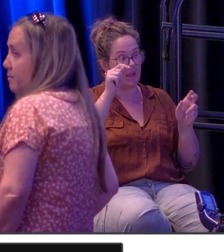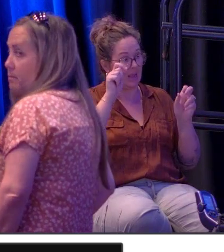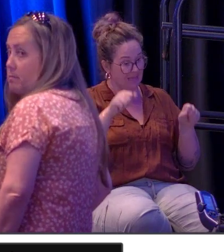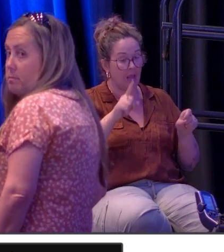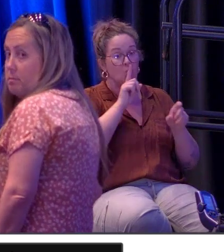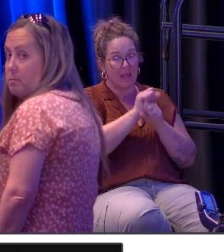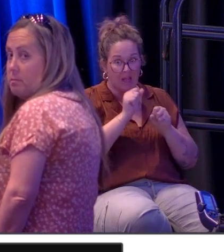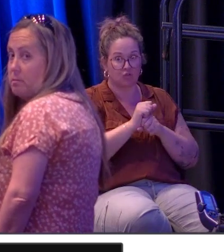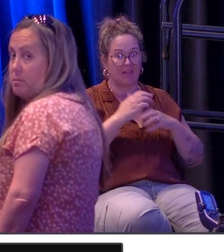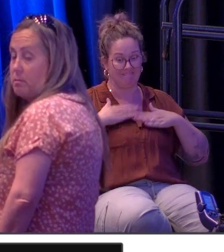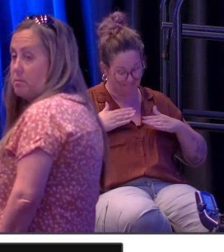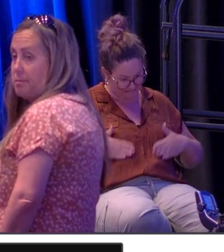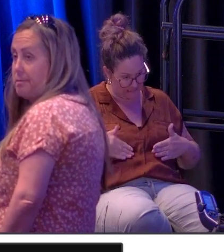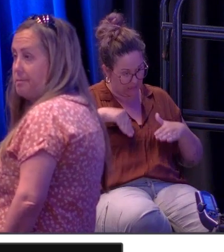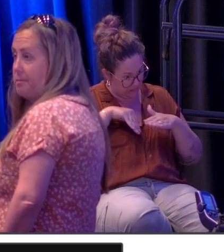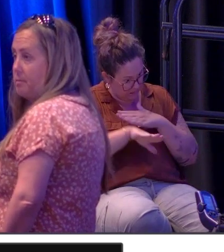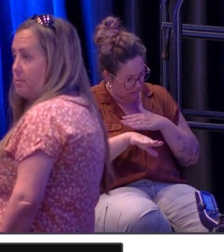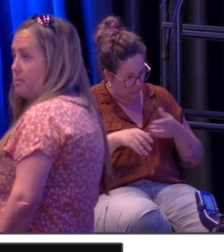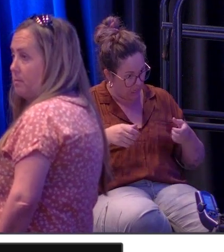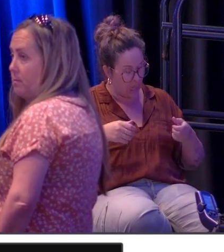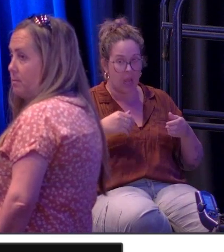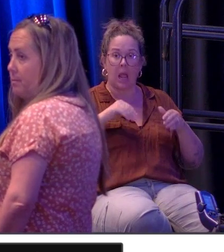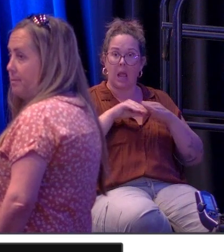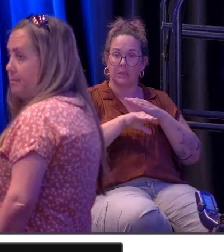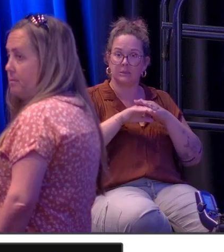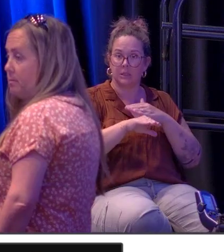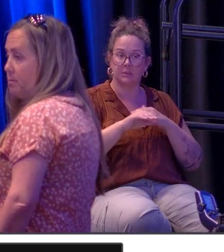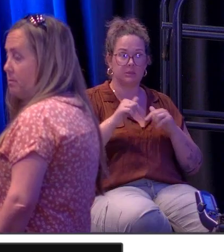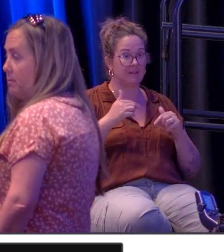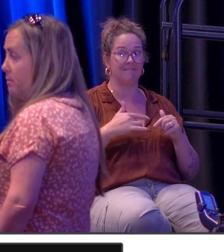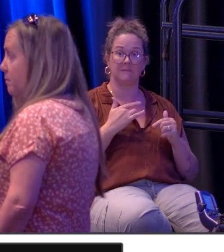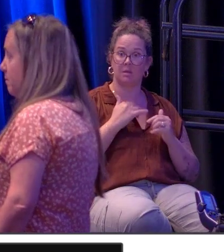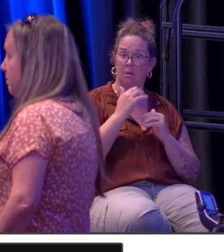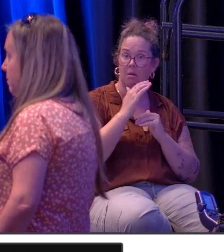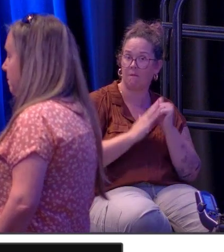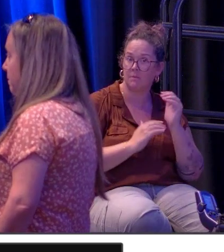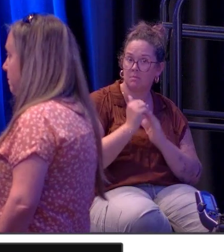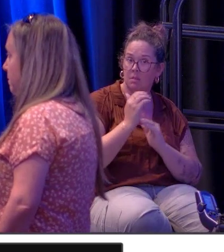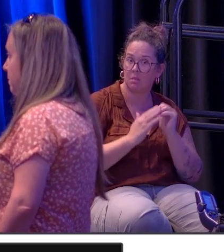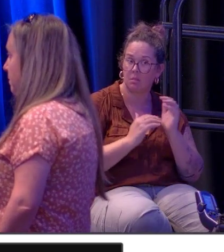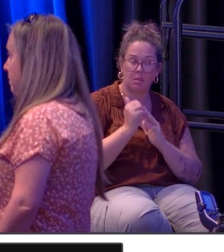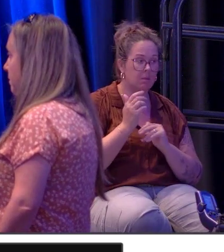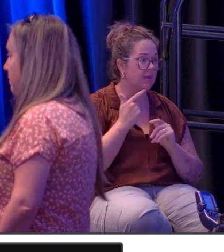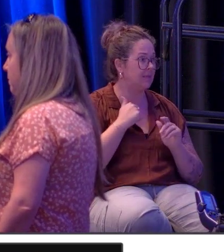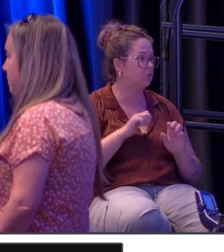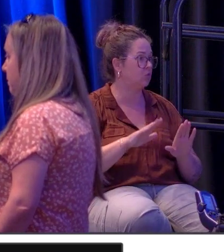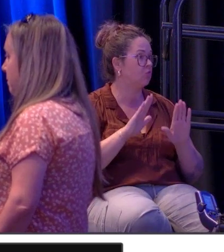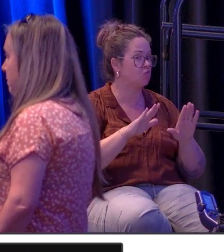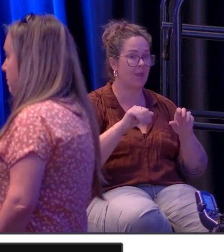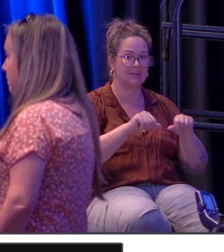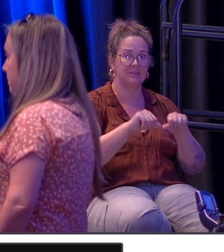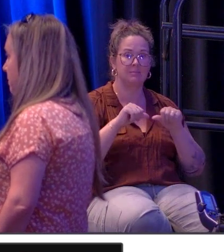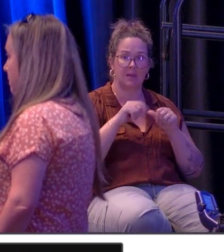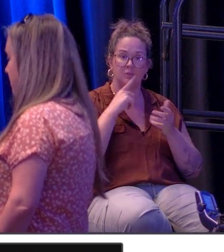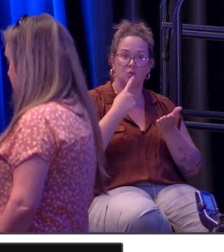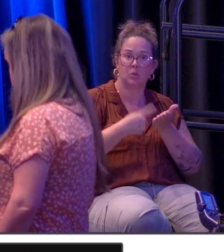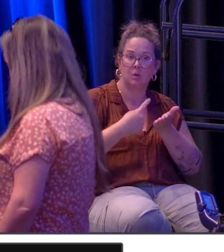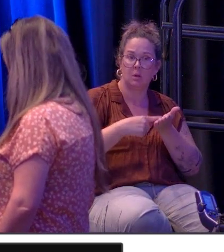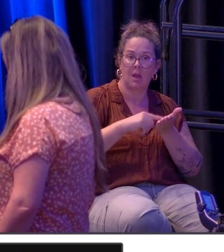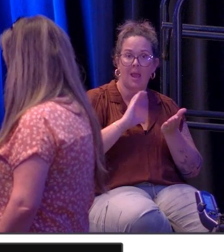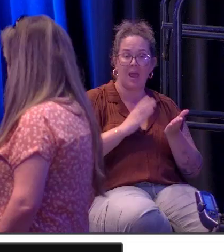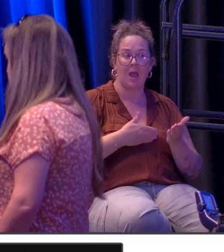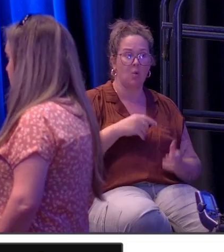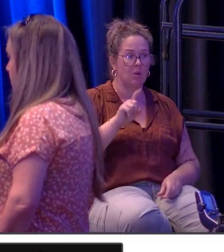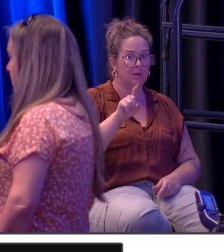in? Can we access? Is it a comfortable space for us? Is it a great space for us to talk about what our needs are? But if